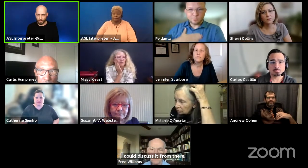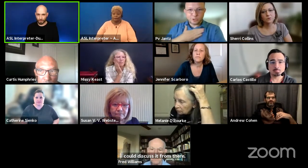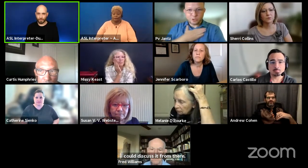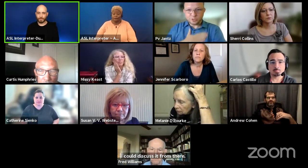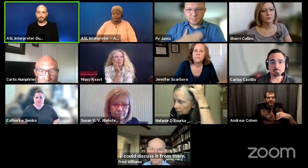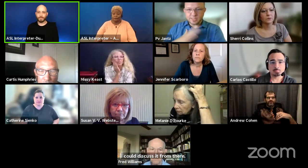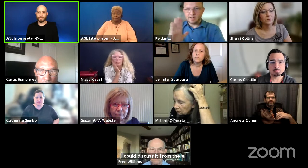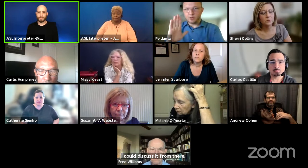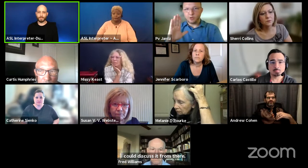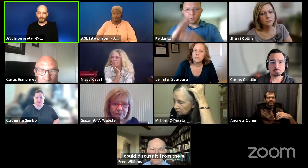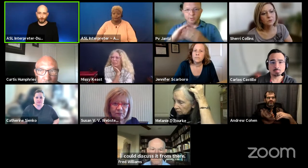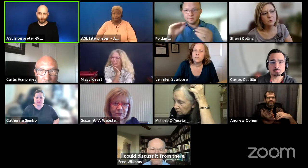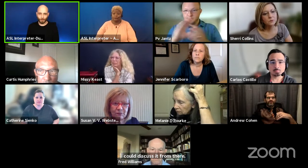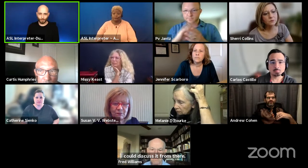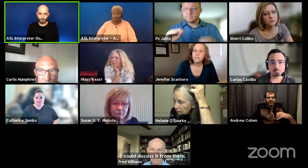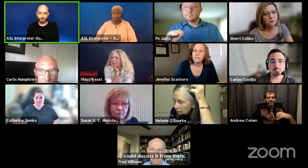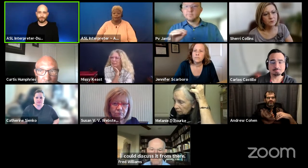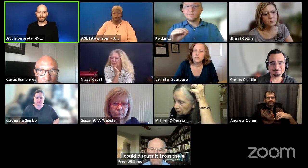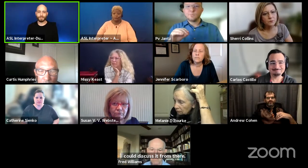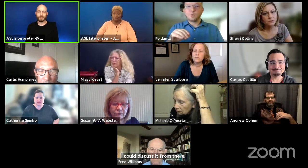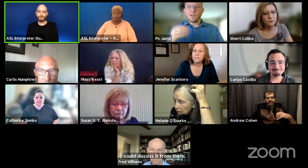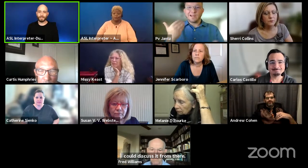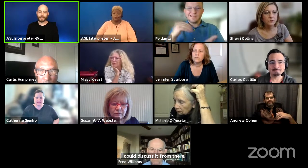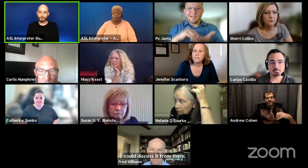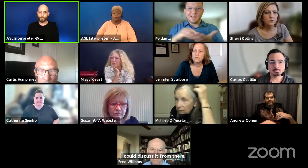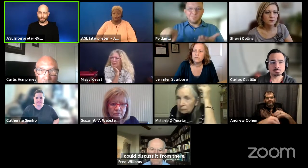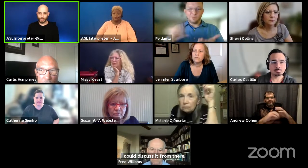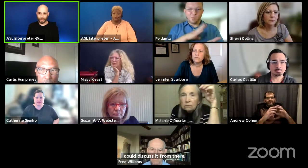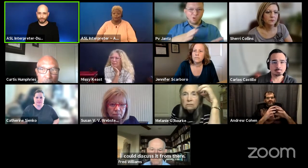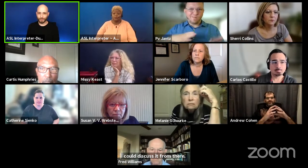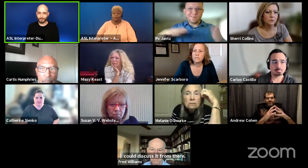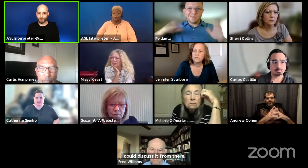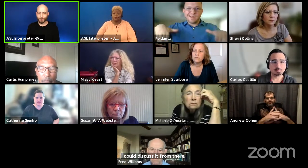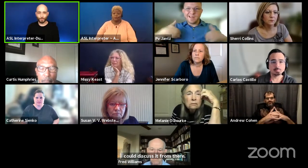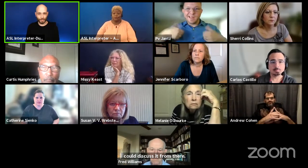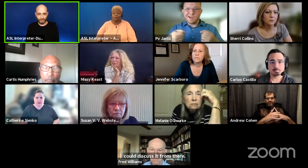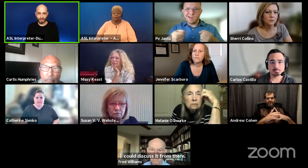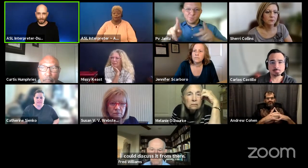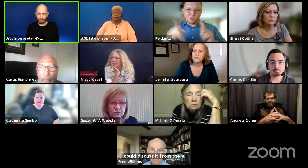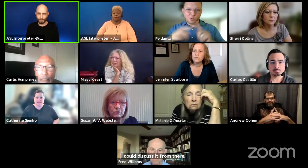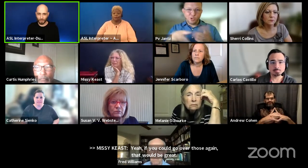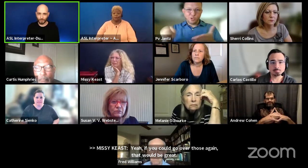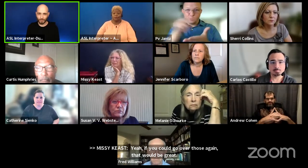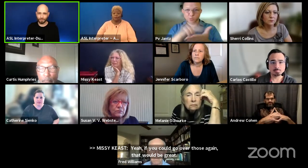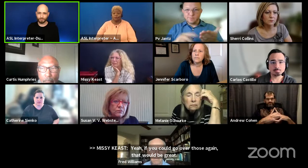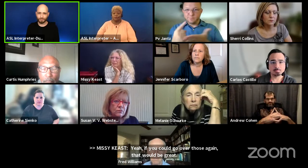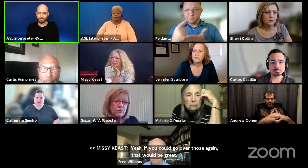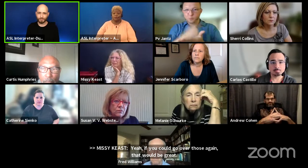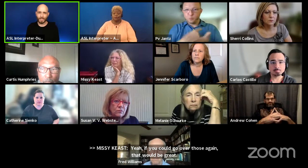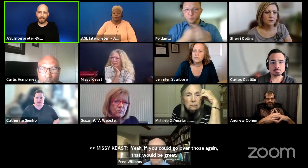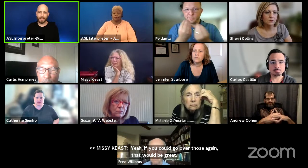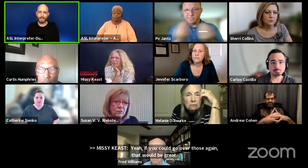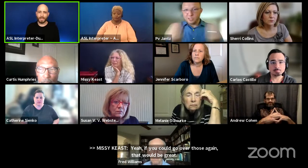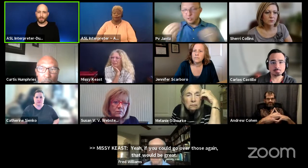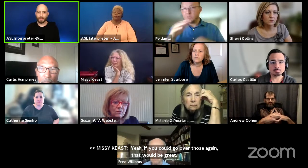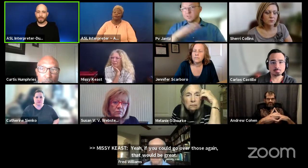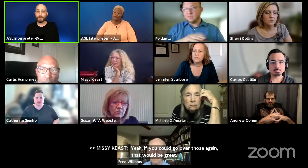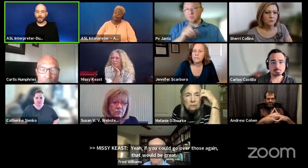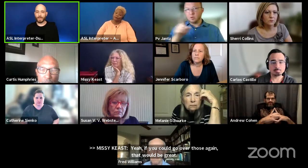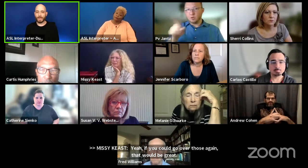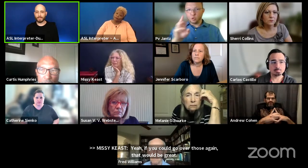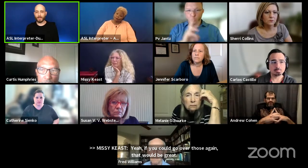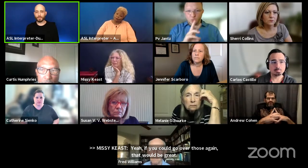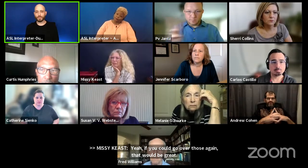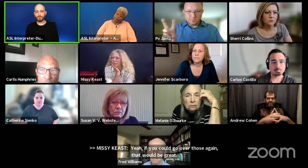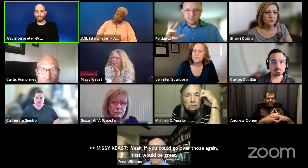Thank you, Curtis. Thank you, Carlos. I appreciate you presenting that information. If